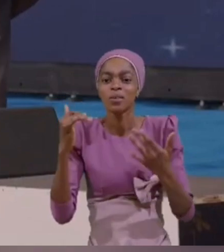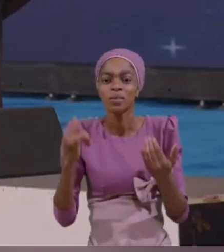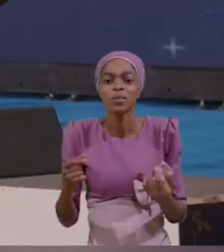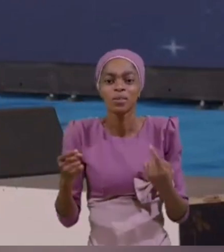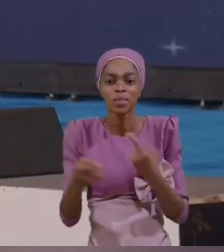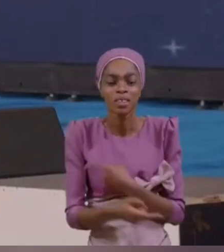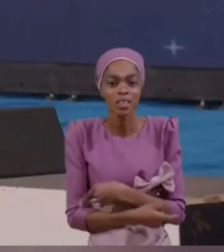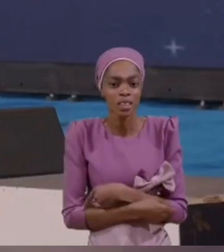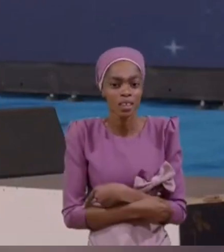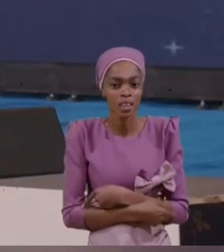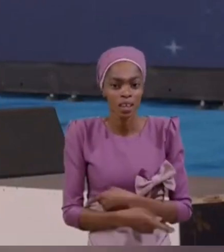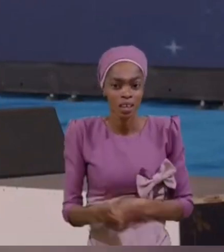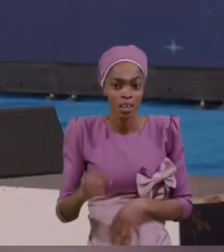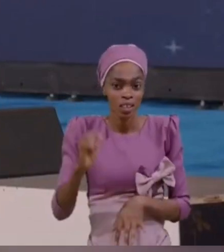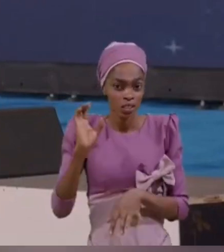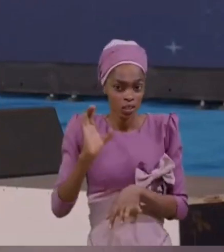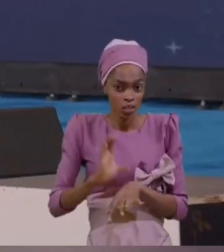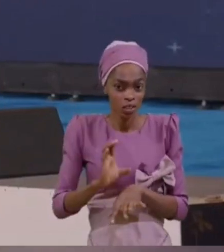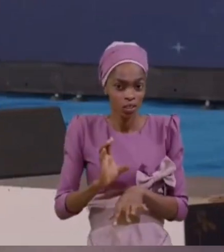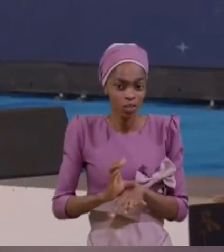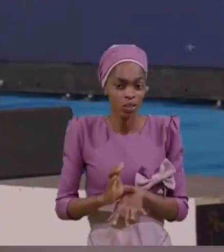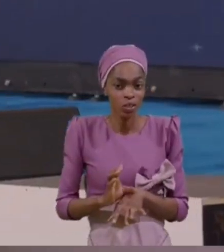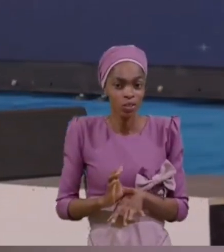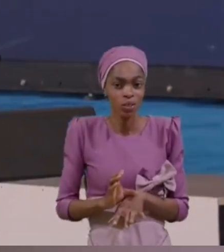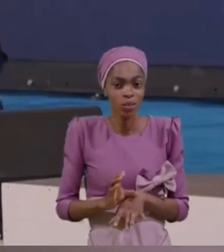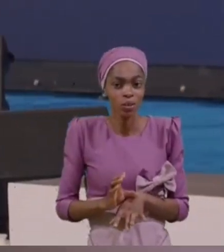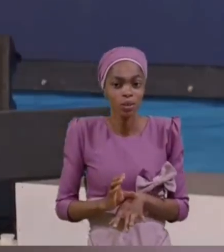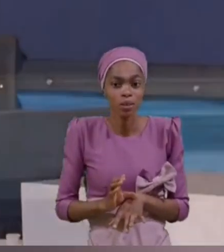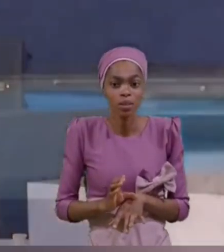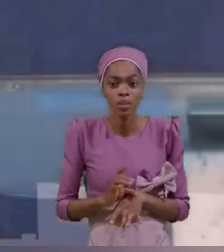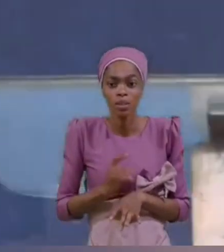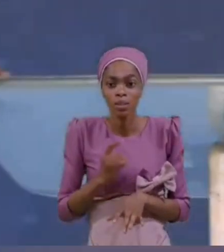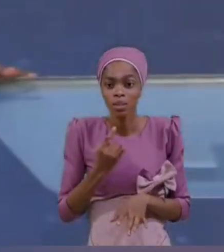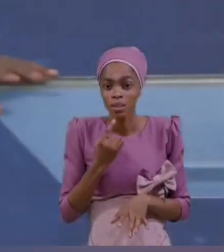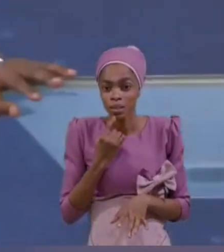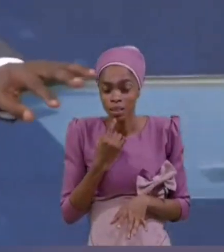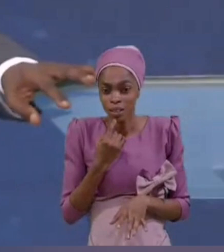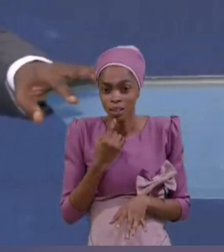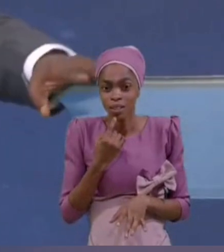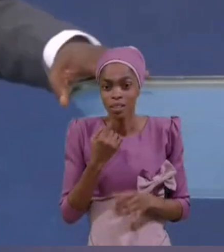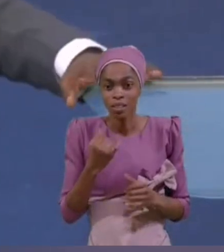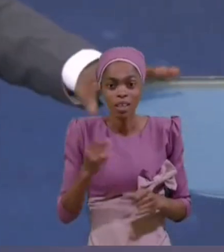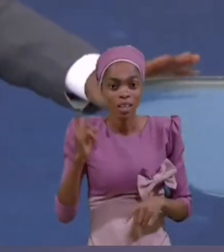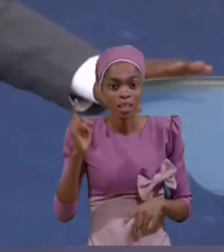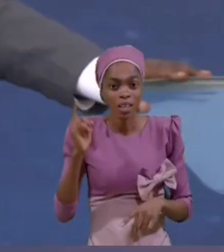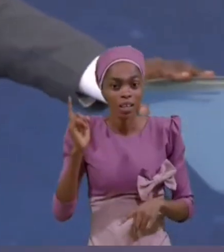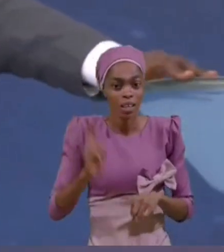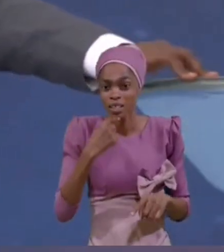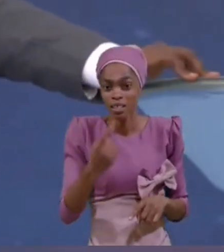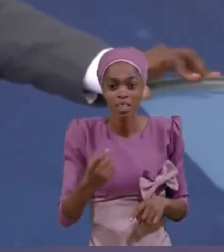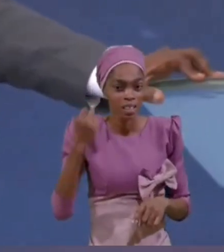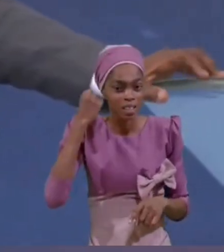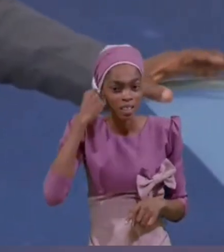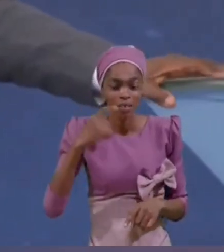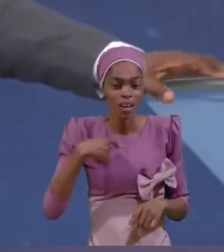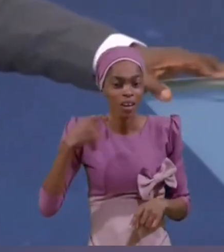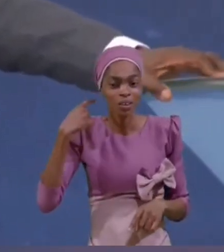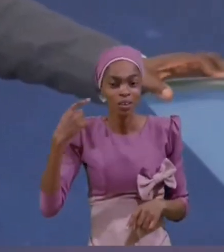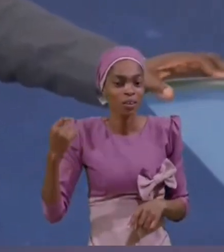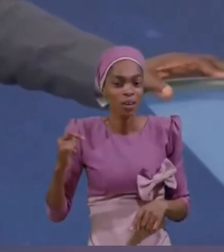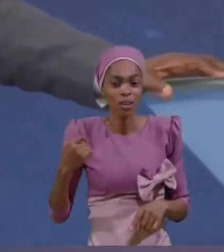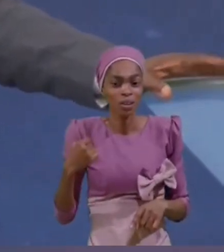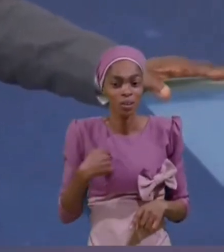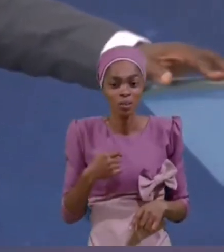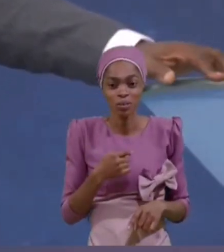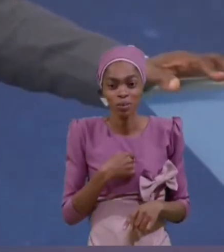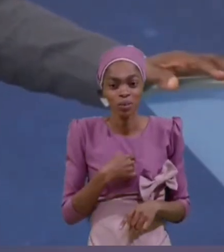church was serious now, cannot say, silver and gold we